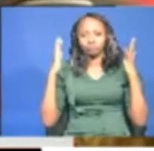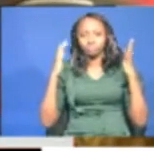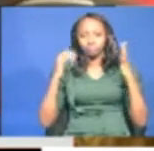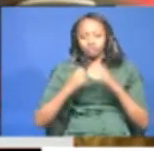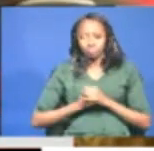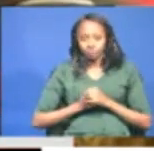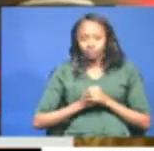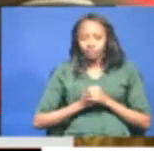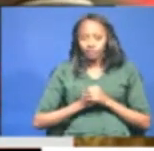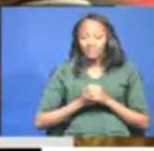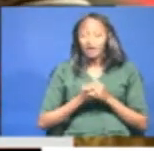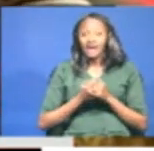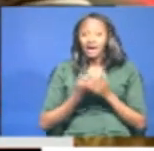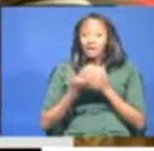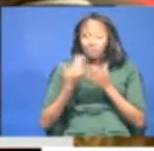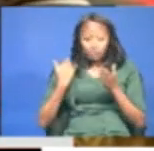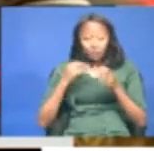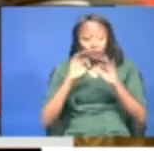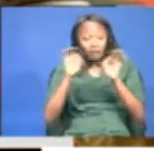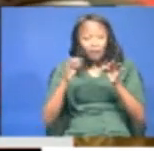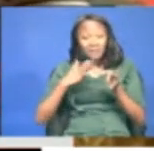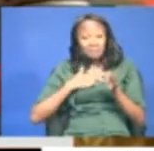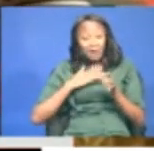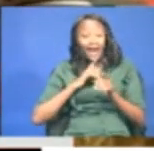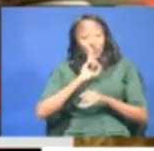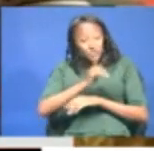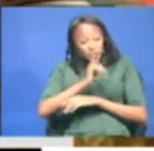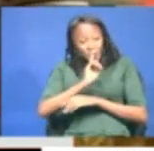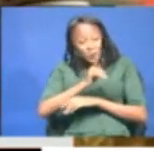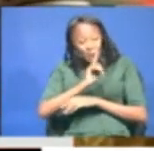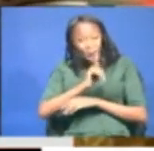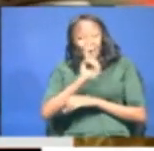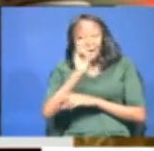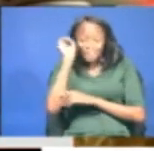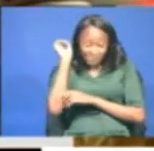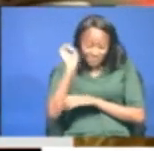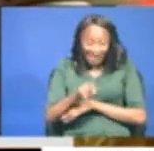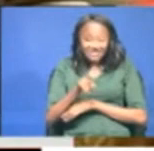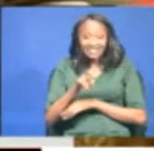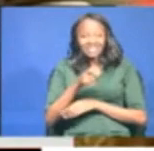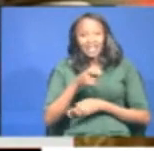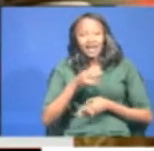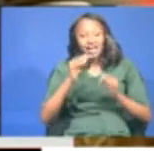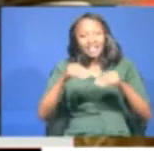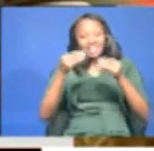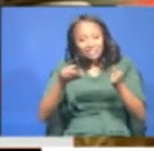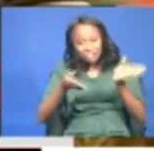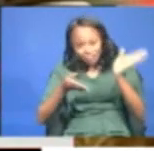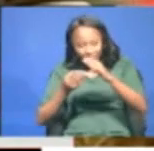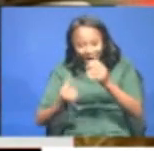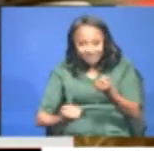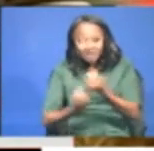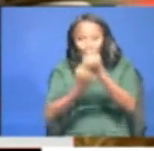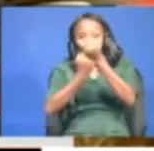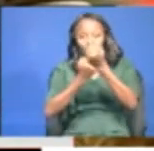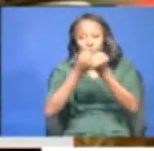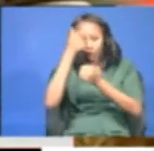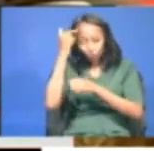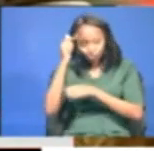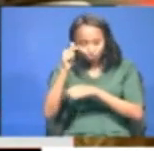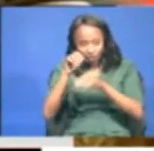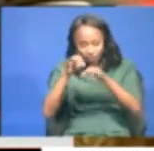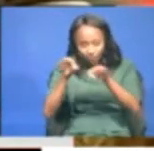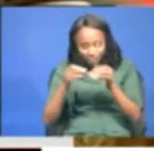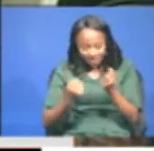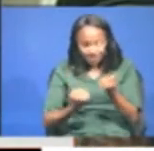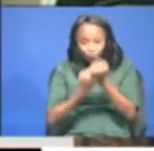I was told by my family to give back to your support for this family, for your